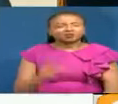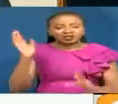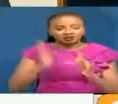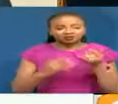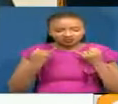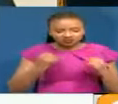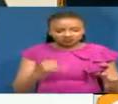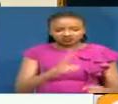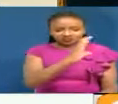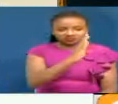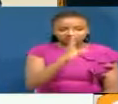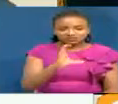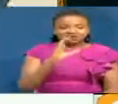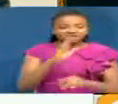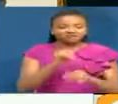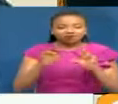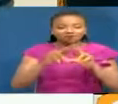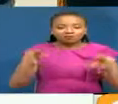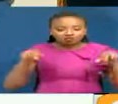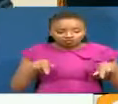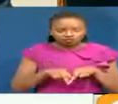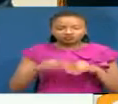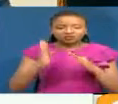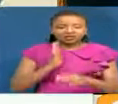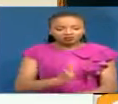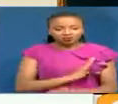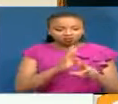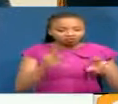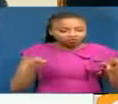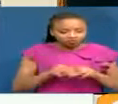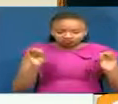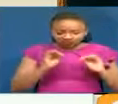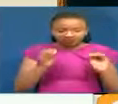cannot implement CBC from boardrooms. We must implement CBC from the village.